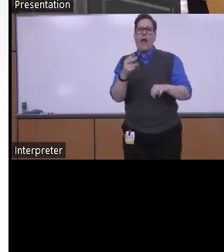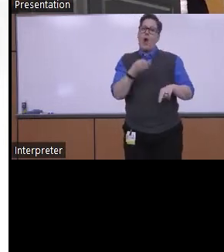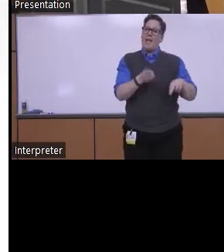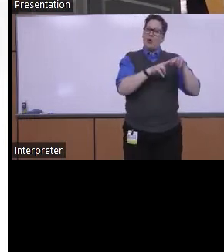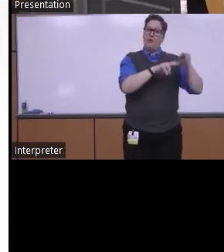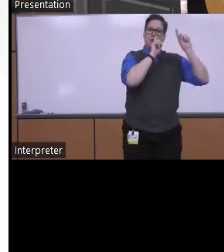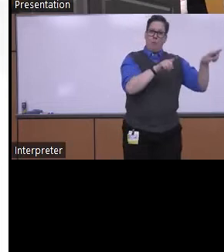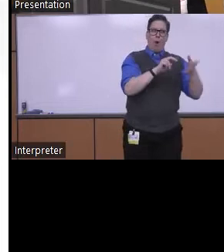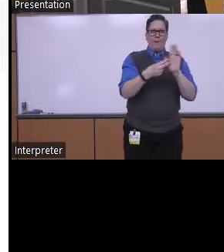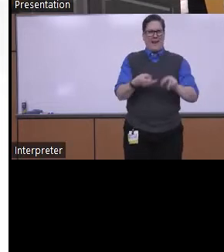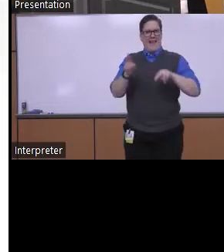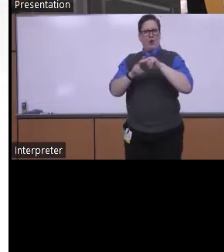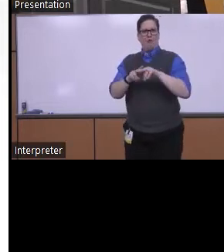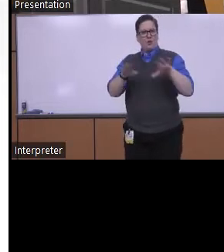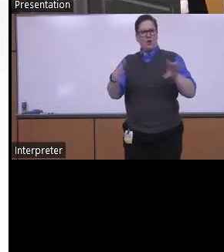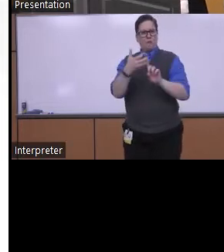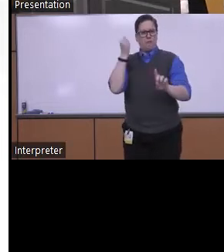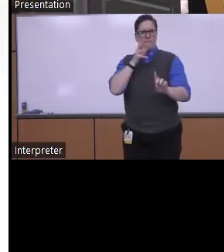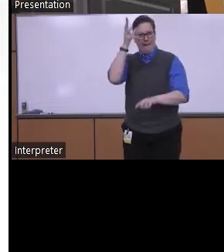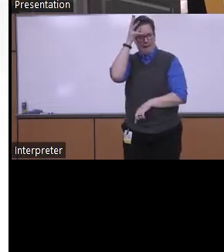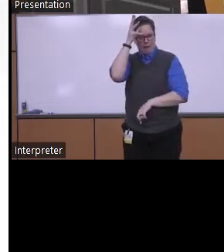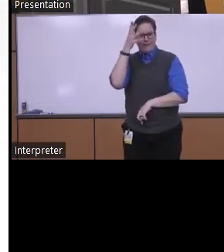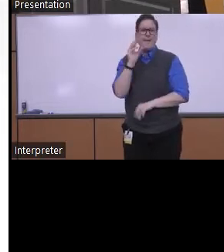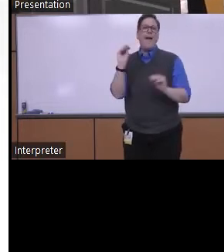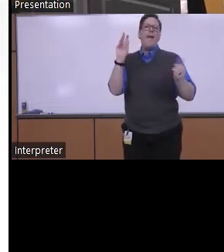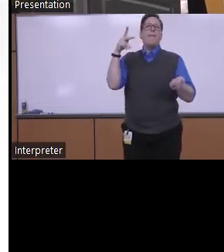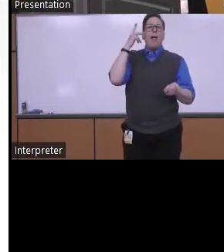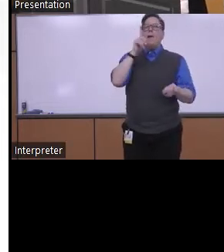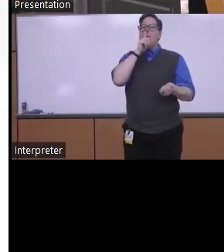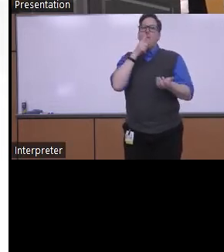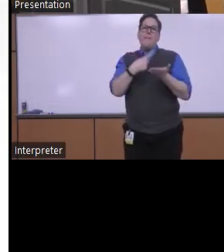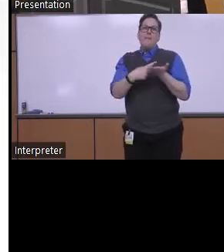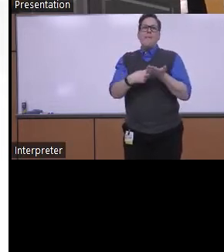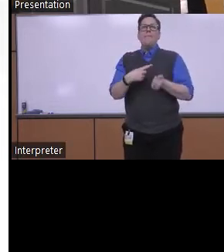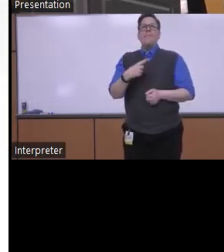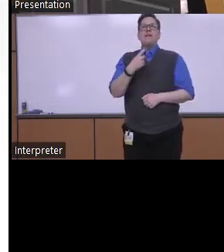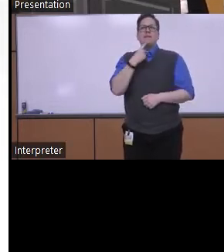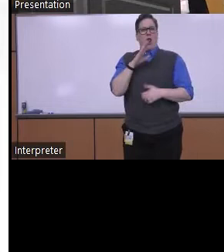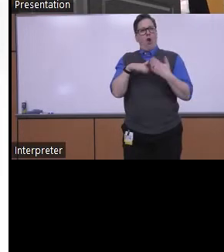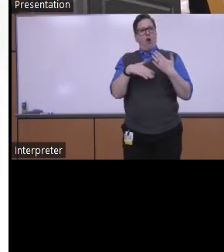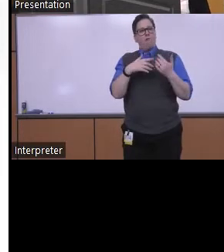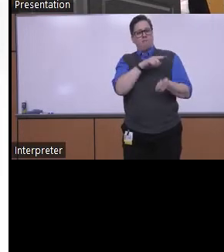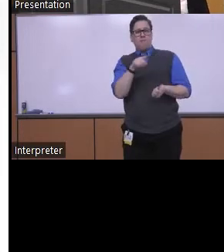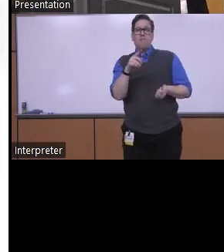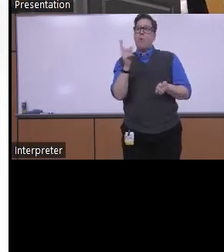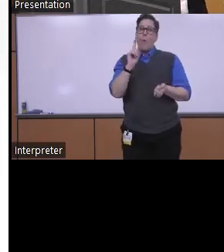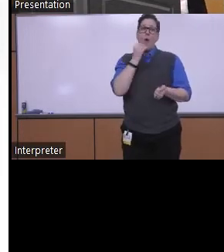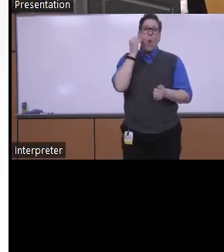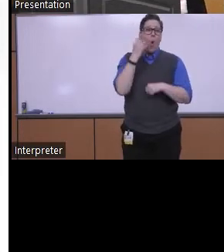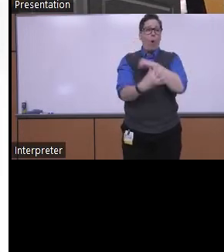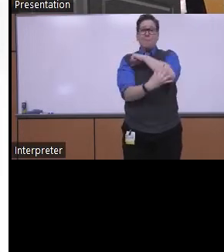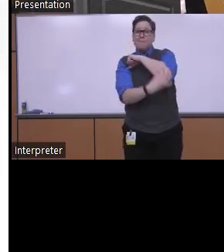removal. And there was no political will to argue that not all undesirable home situations, including extreme poverty